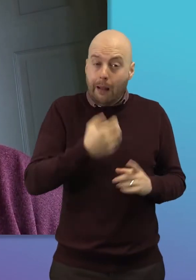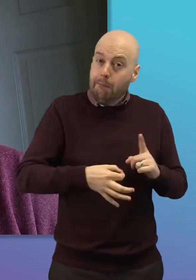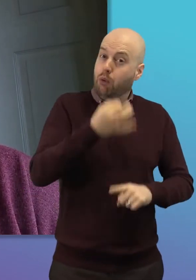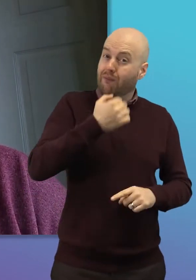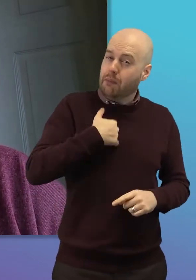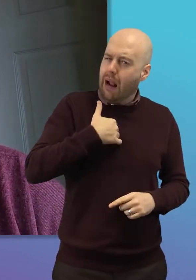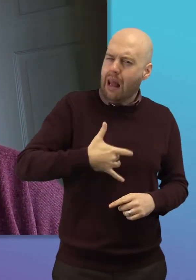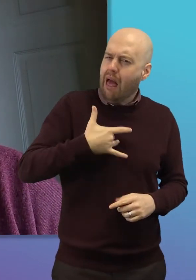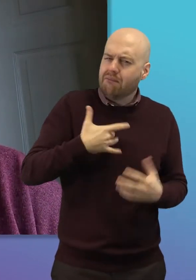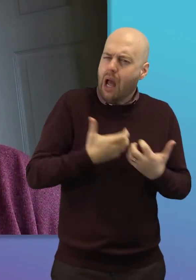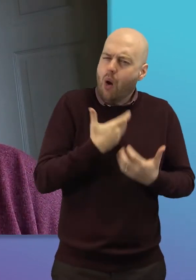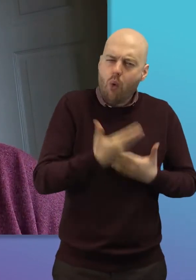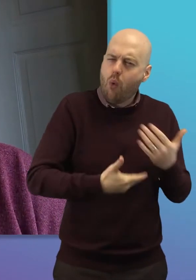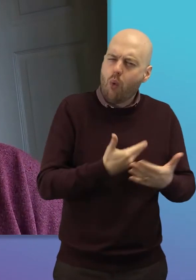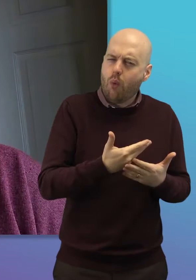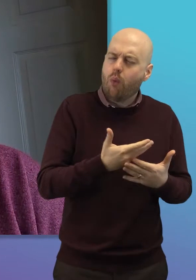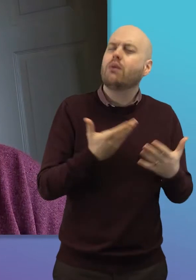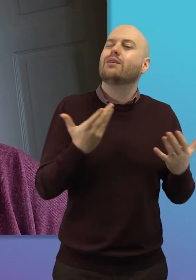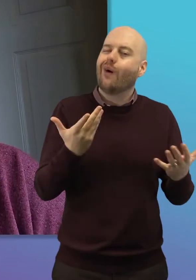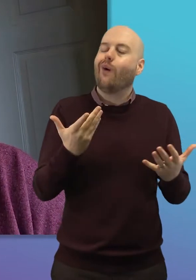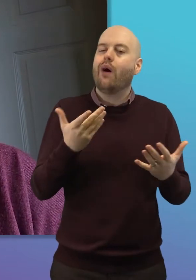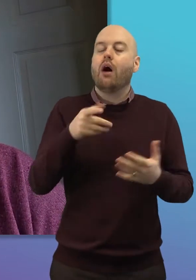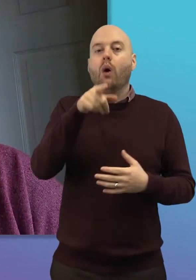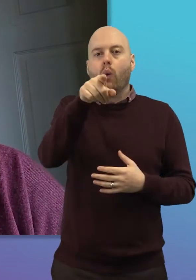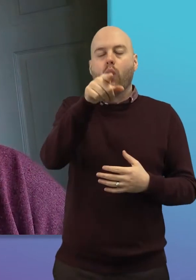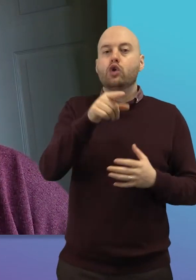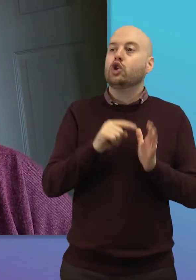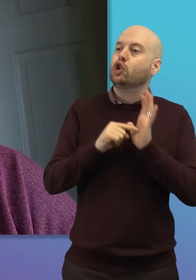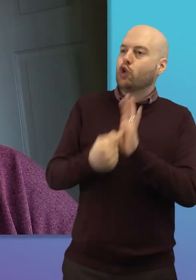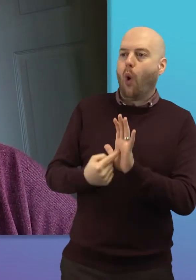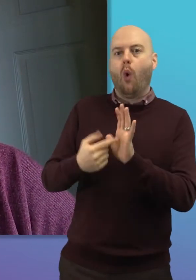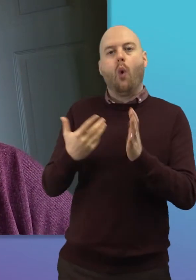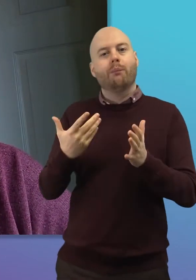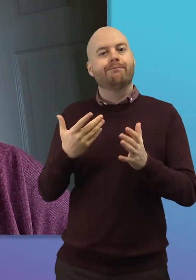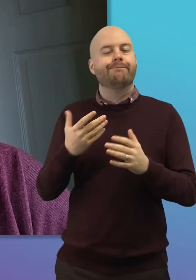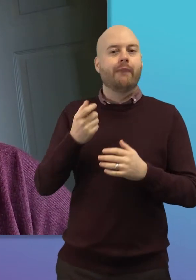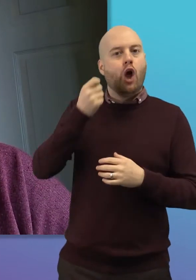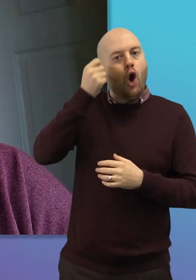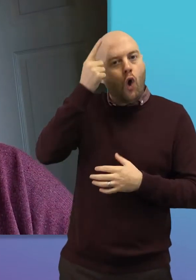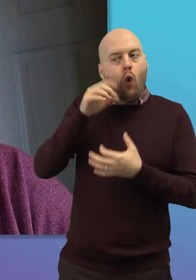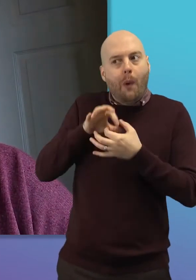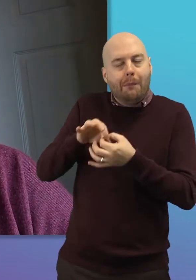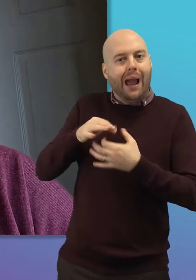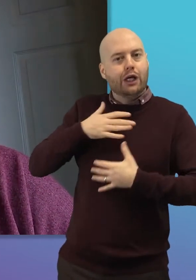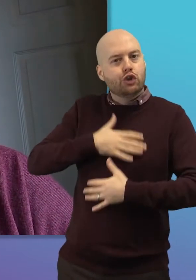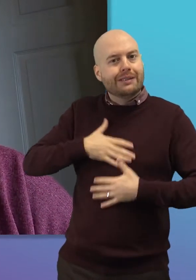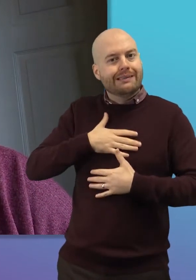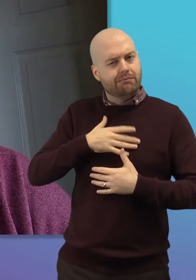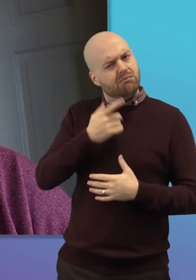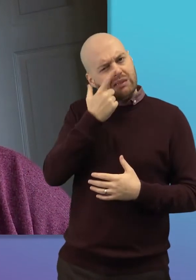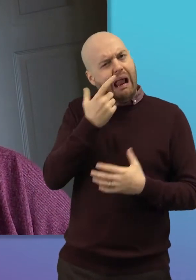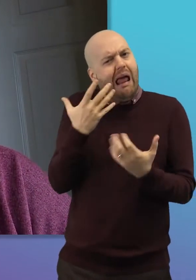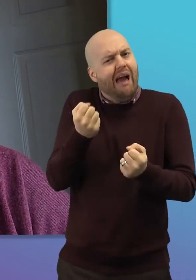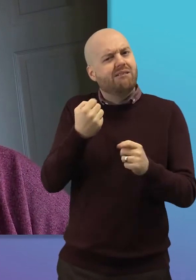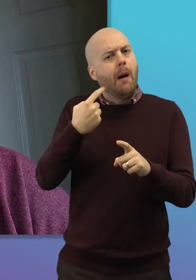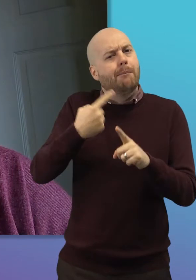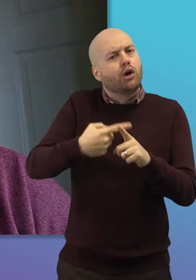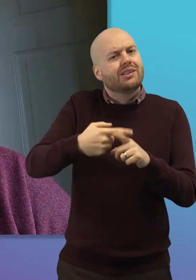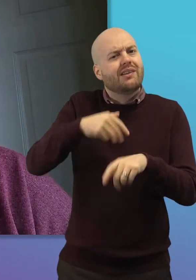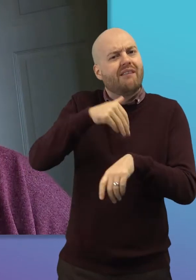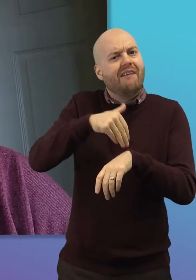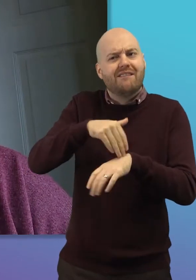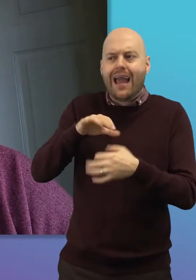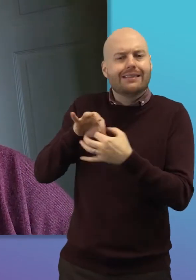were? So showing compassion for others can help have a positive effect on our own mood. But sometimes it may feel easier to